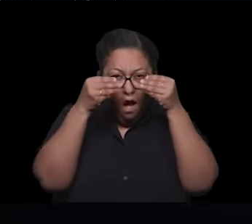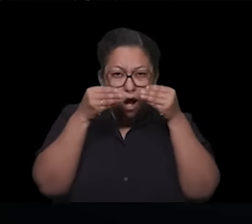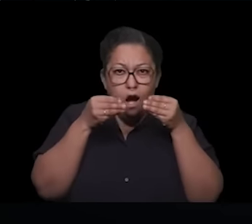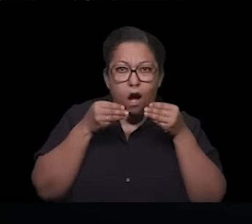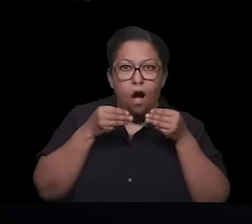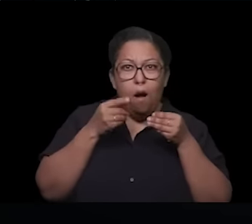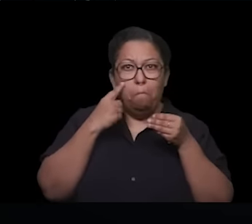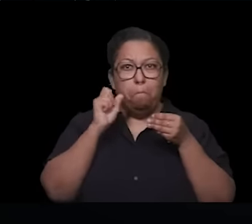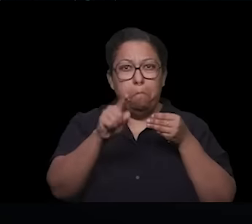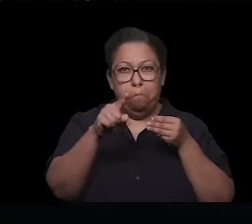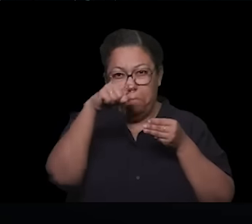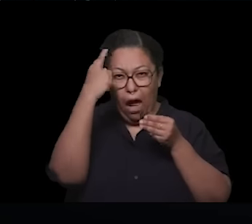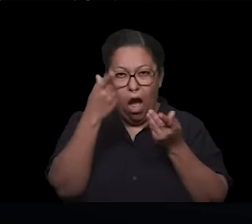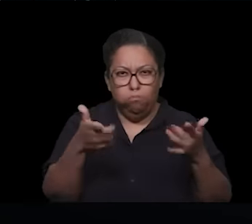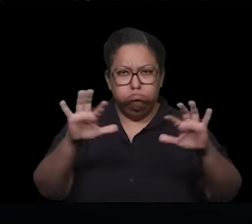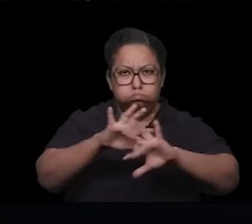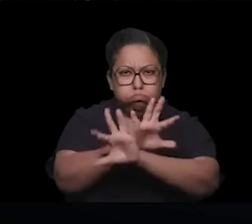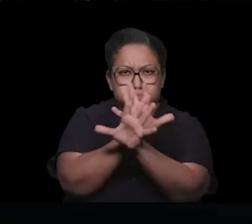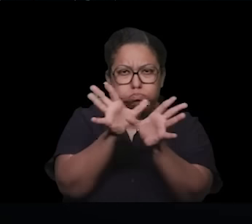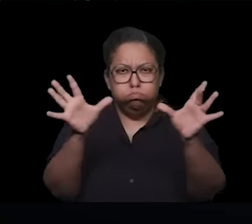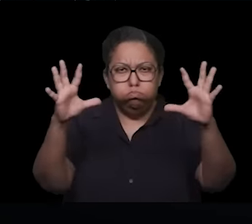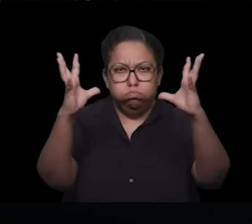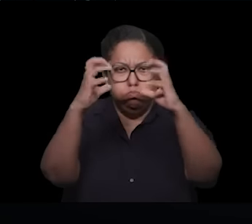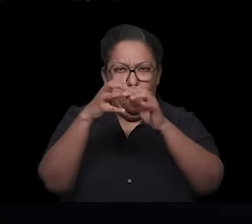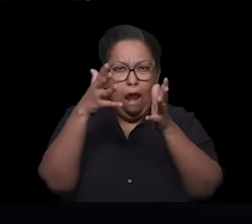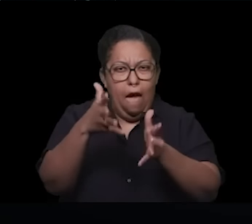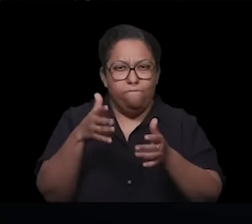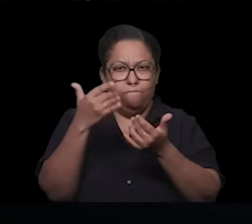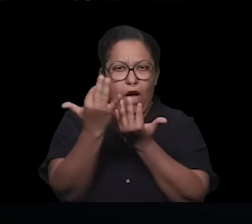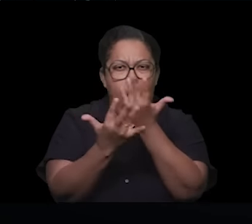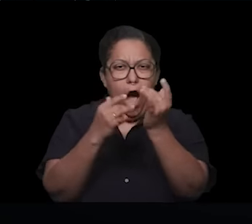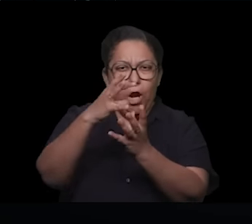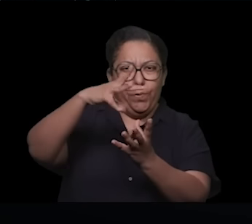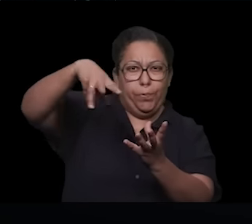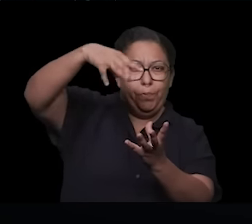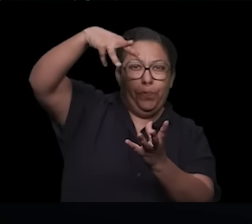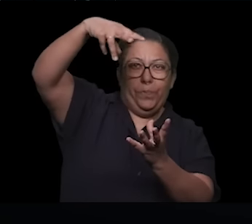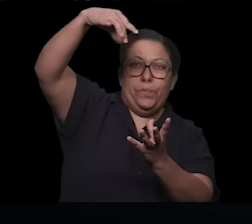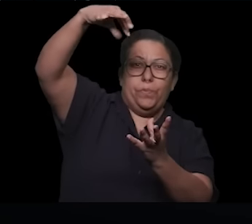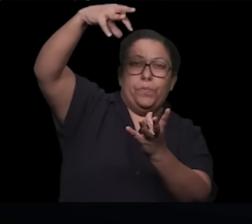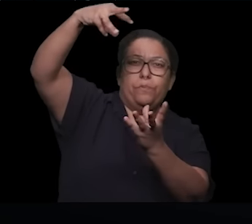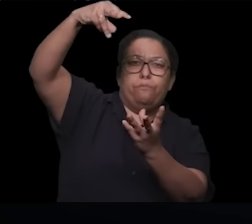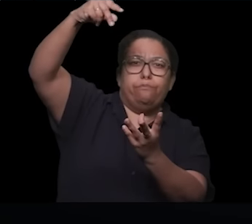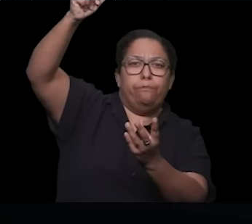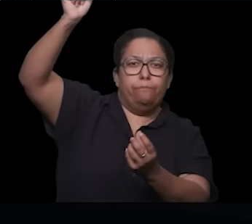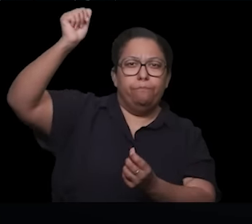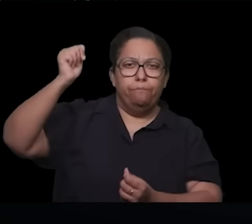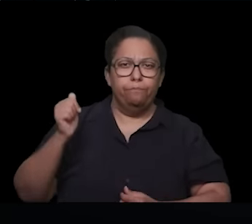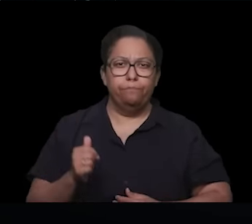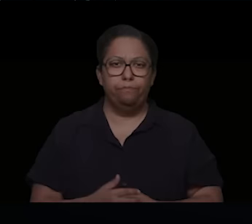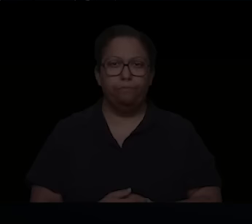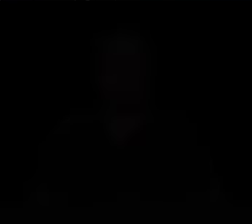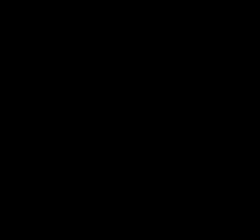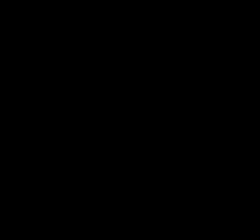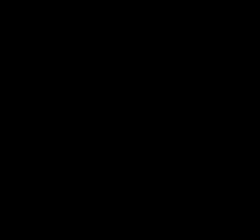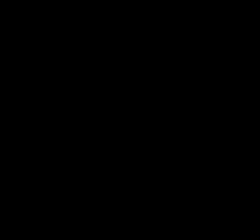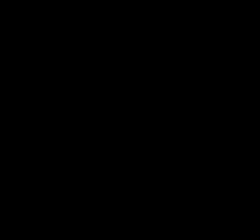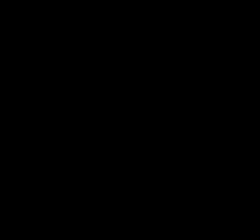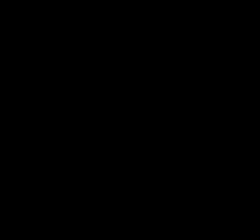Robbie lowers the glass from his eyes as the blackness consumes the remaining flames, leaving behind a ghostly cloud of smoke in the dark.